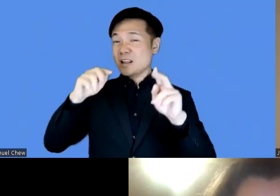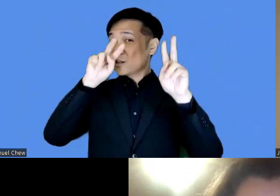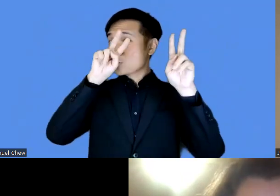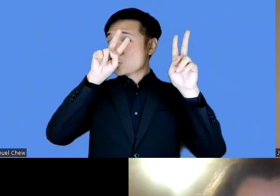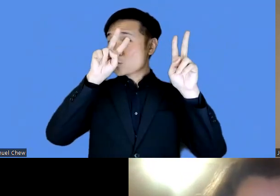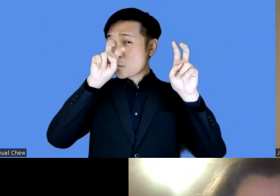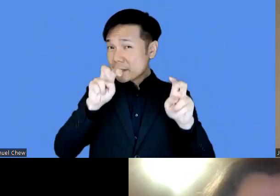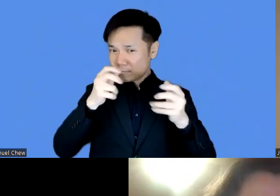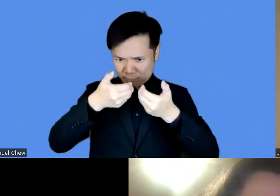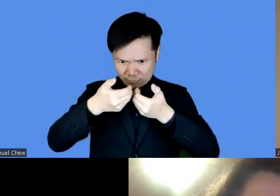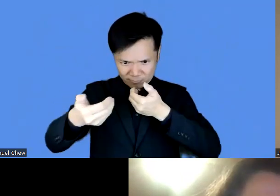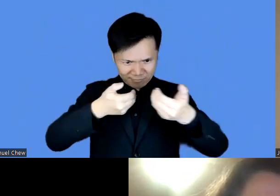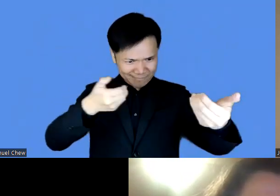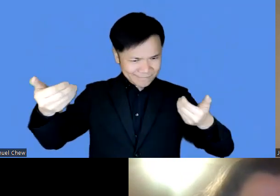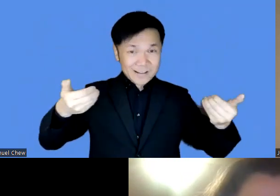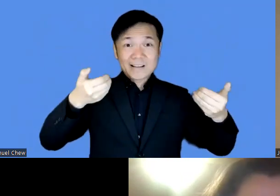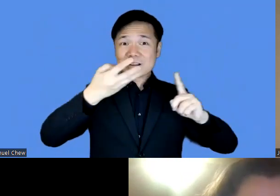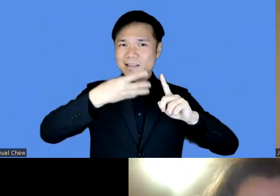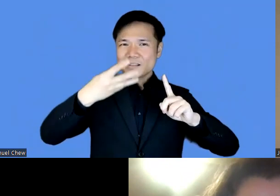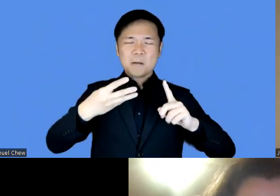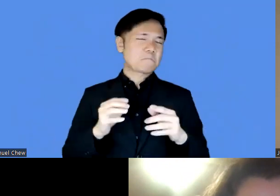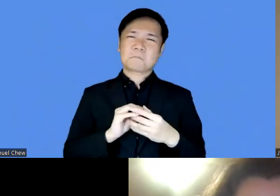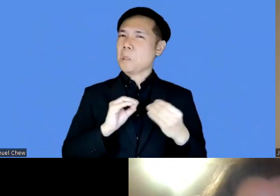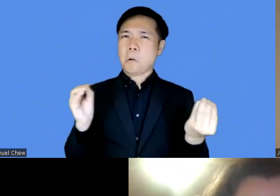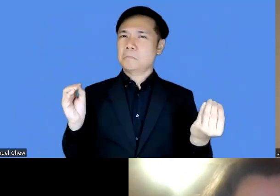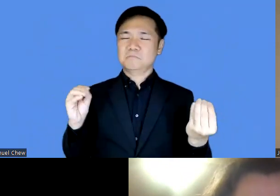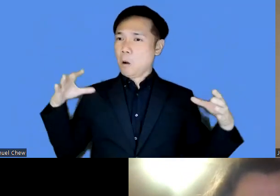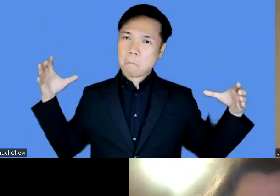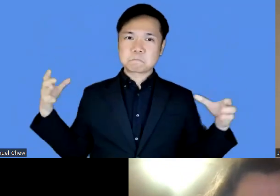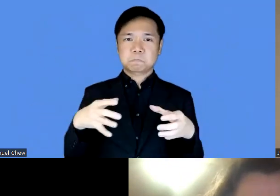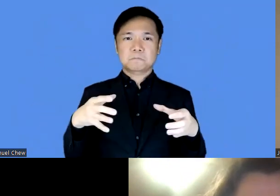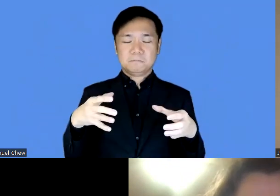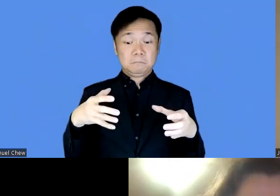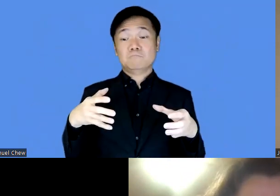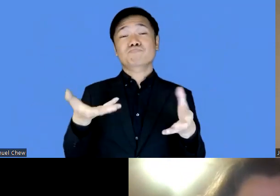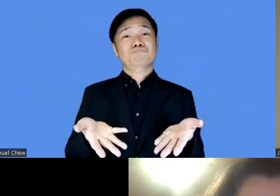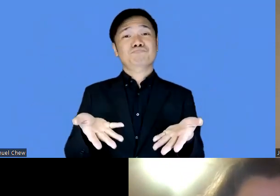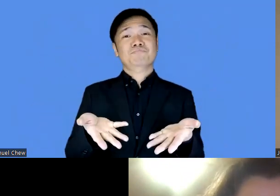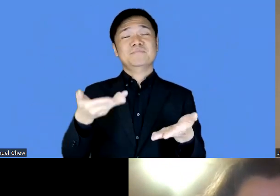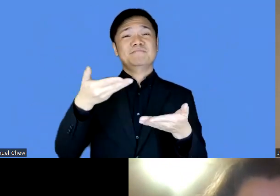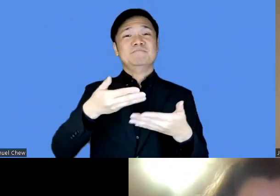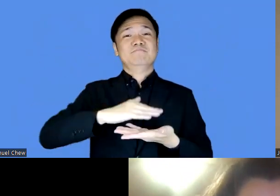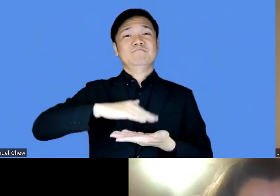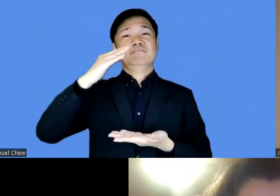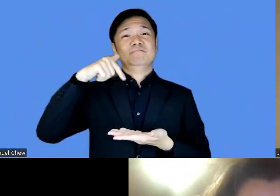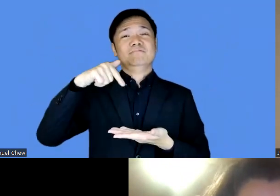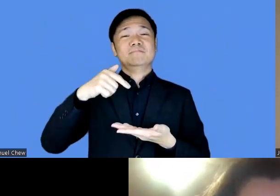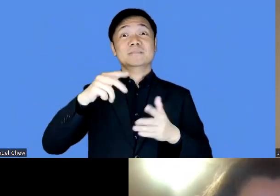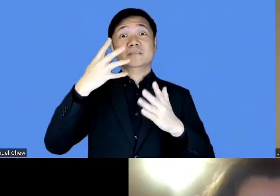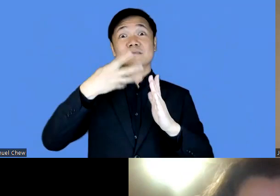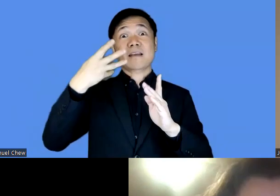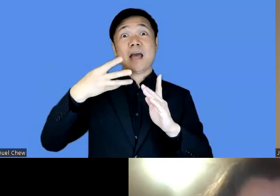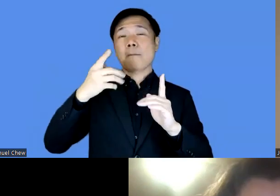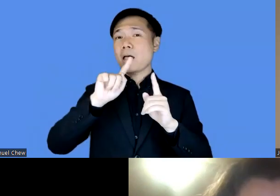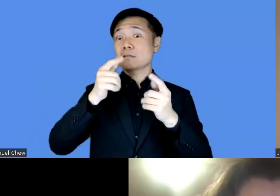disability status. Often the little data we find on disability focuses on disability prevalence when we